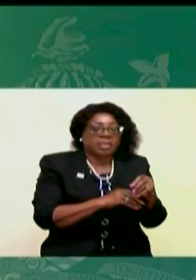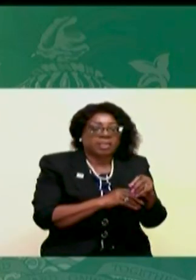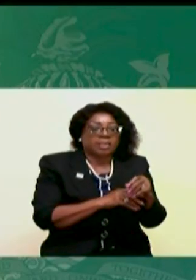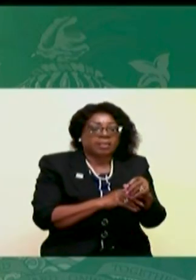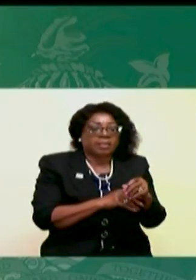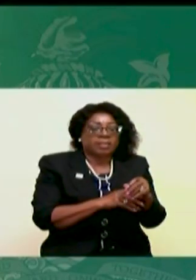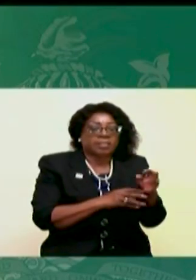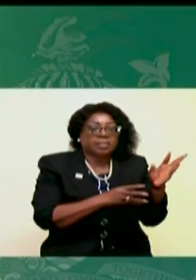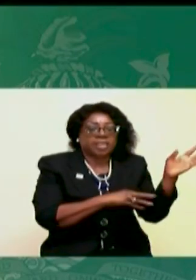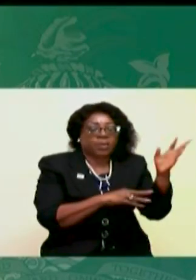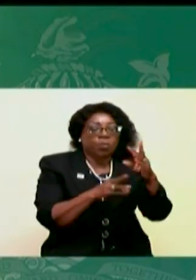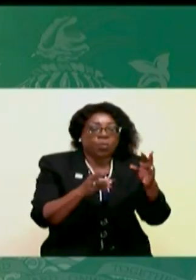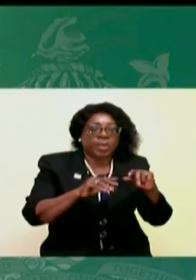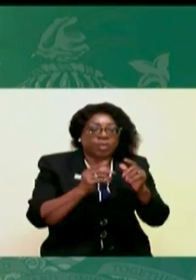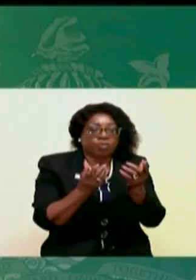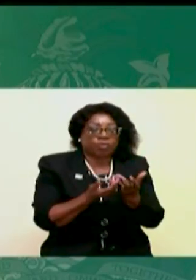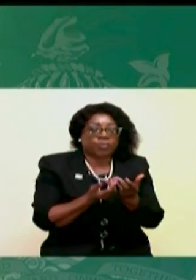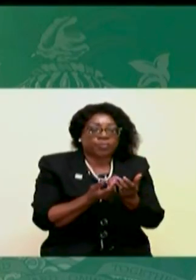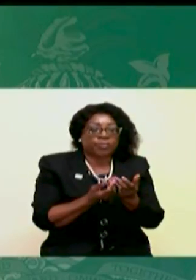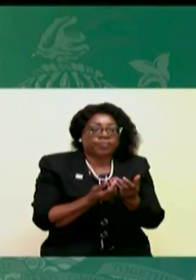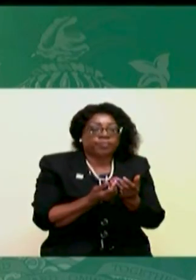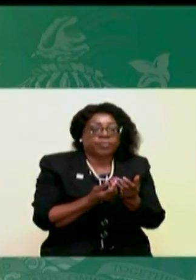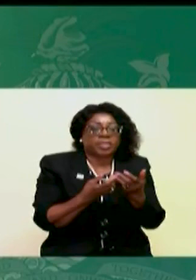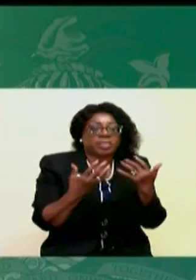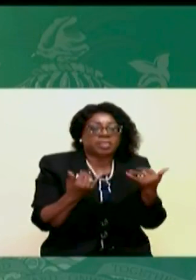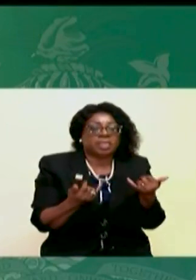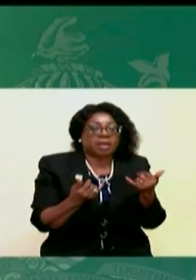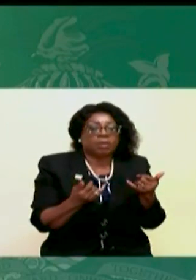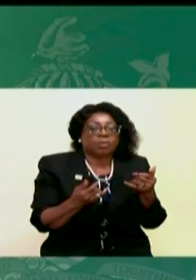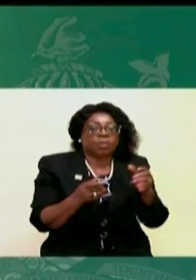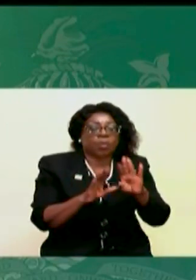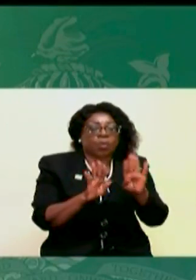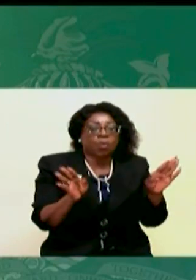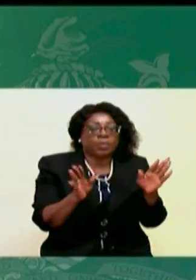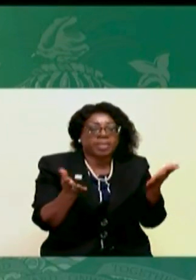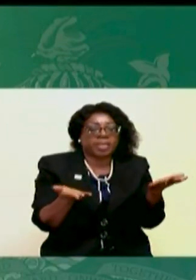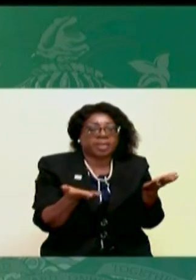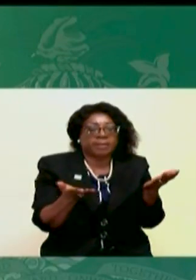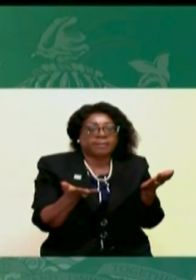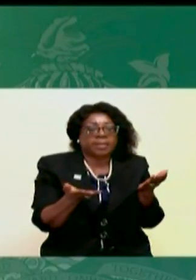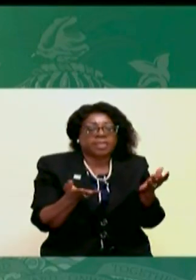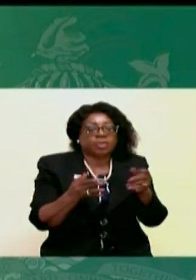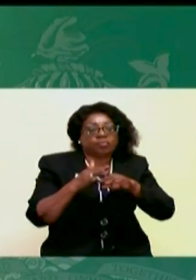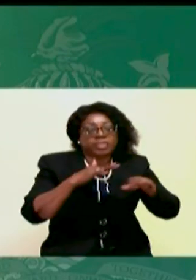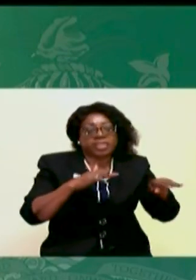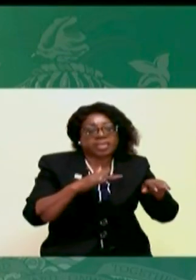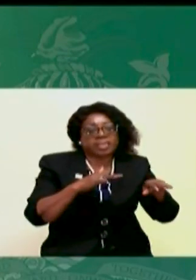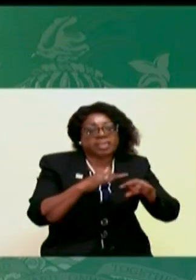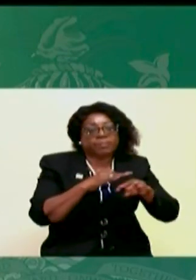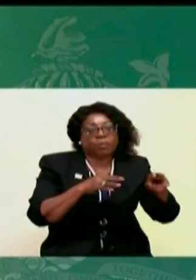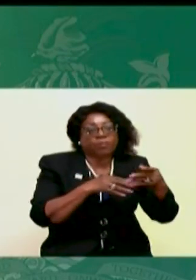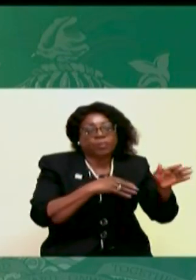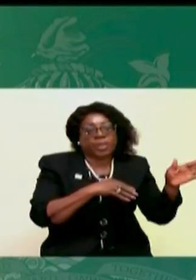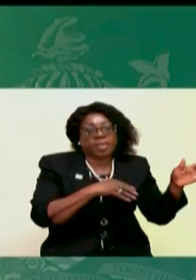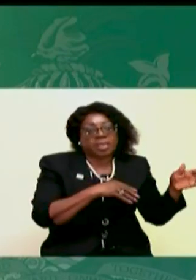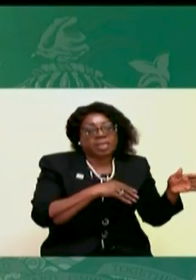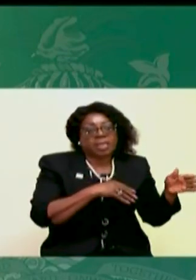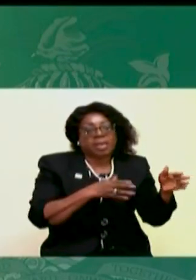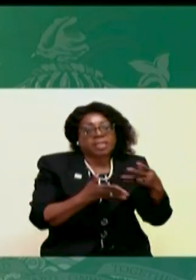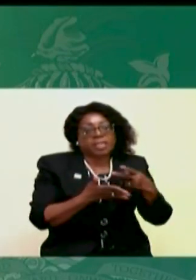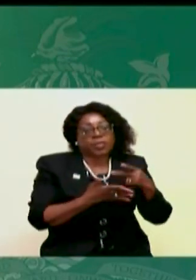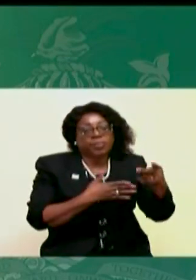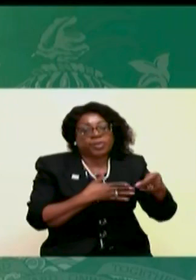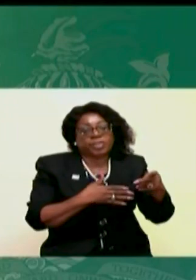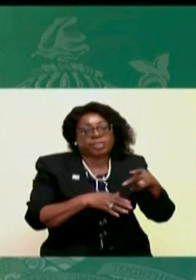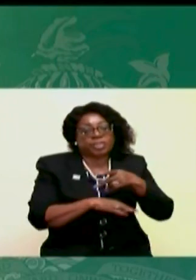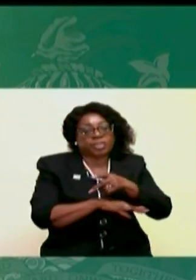that has Goldwind now open here out west? That same group that you rejected, that moved away. Wow. And then you purchased the property.